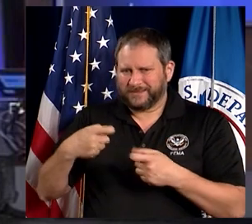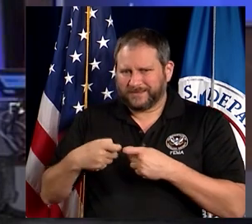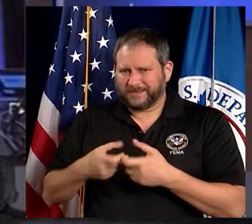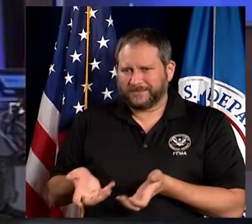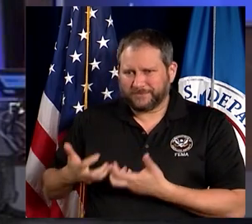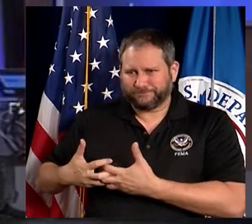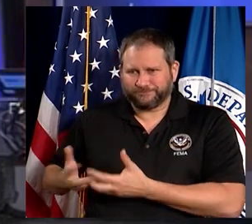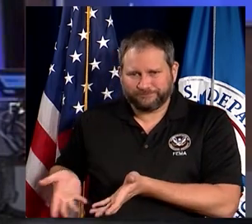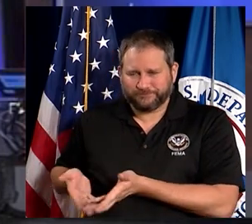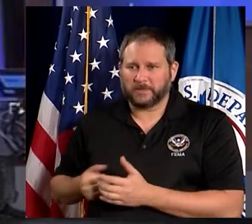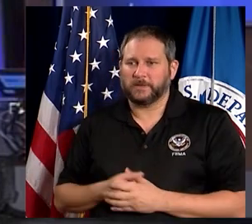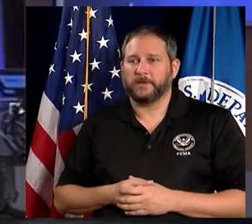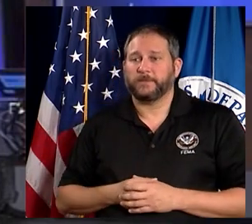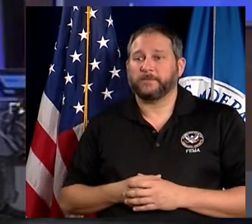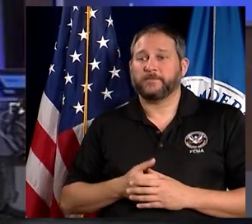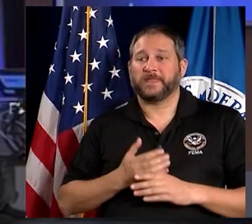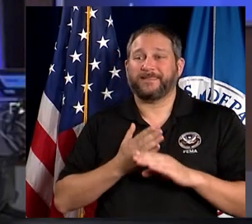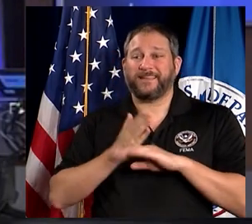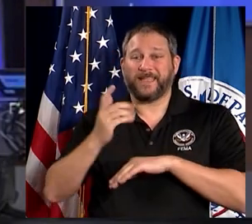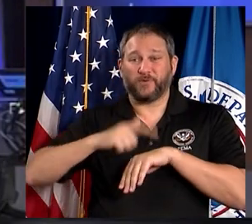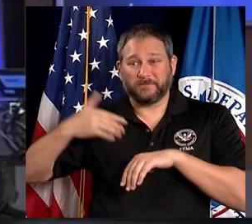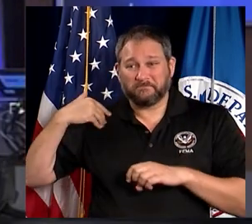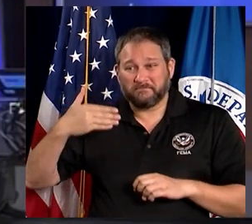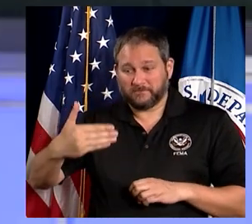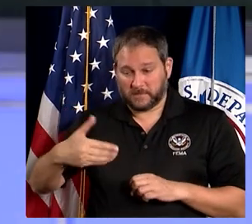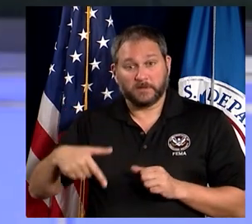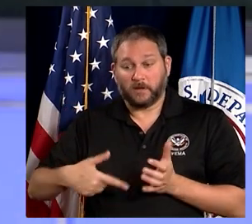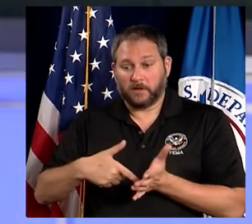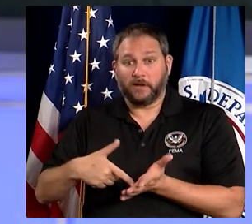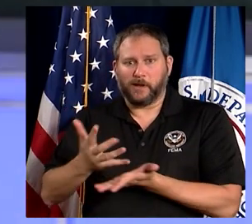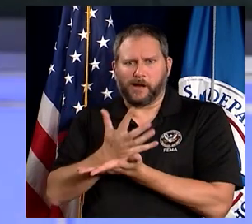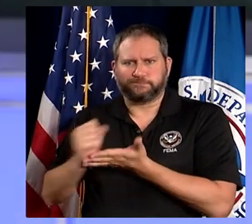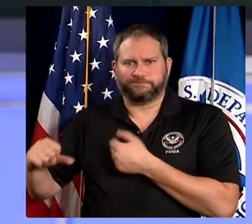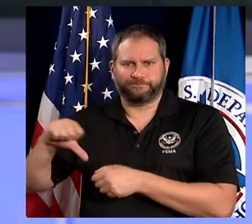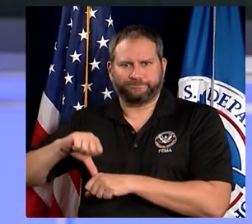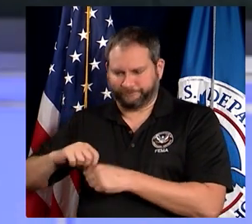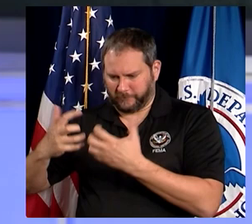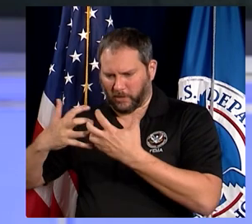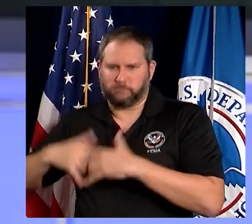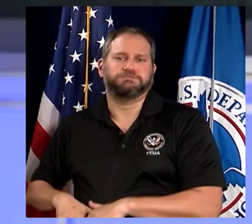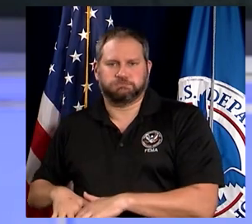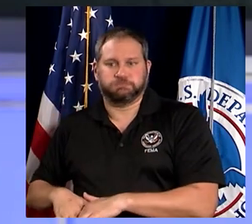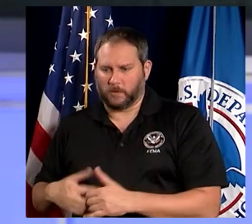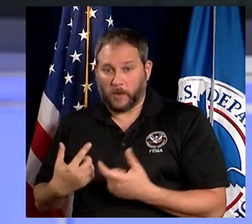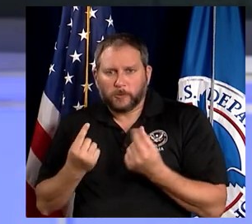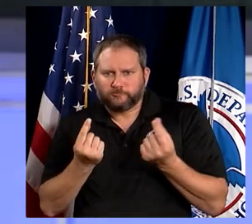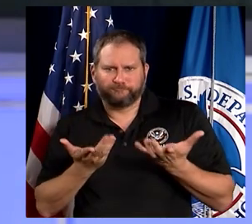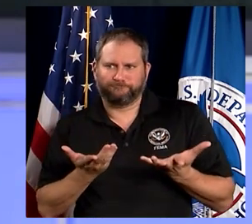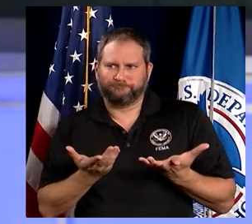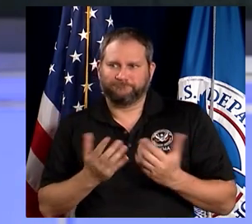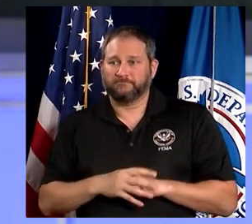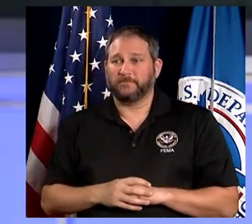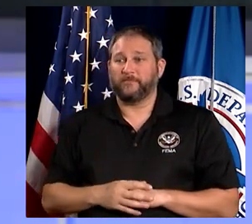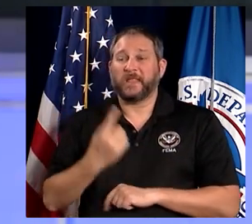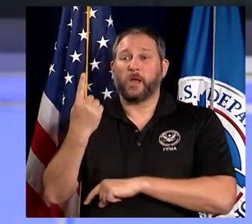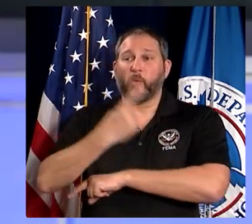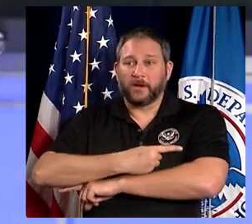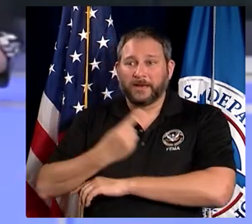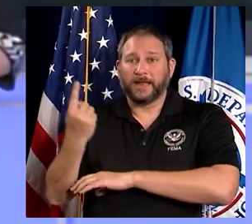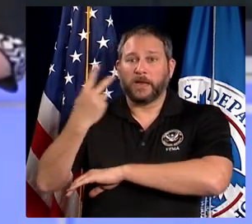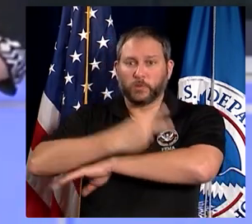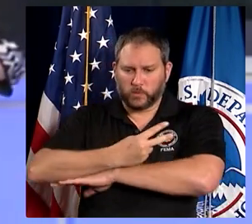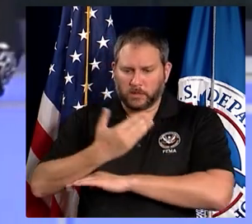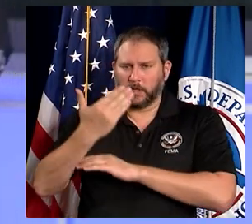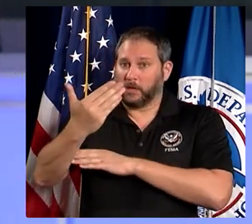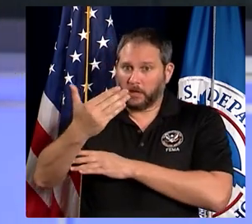some time, the generator fuel runs out. And as days turn into weeks, what